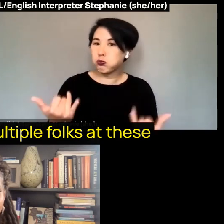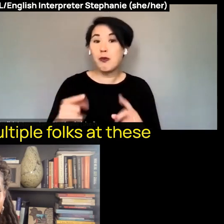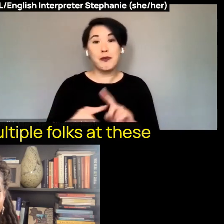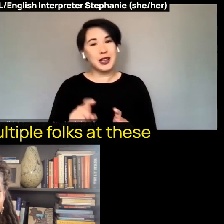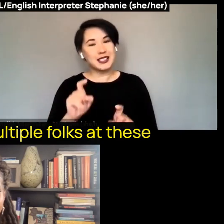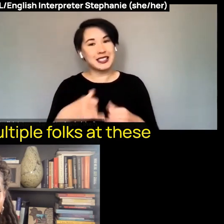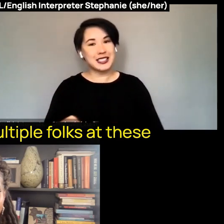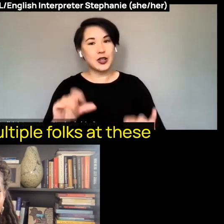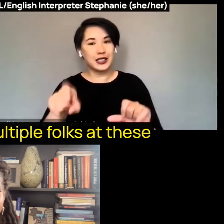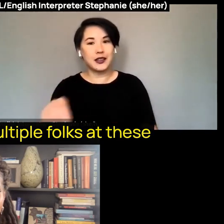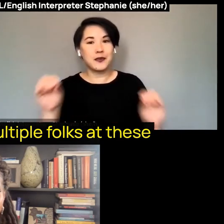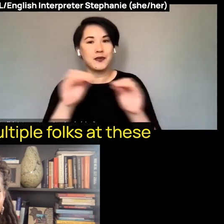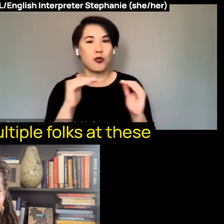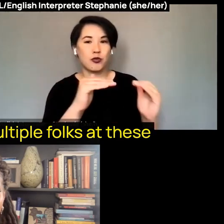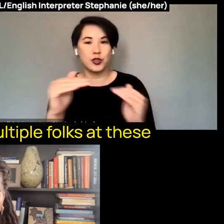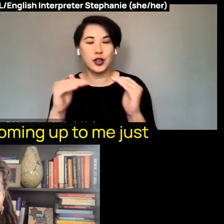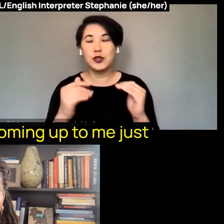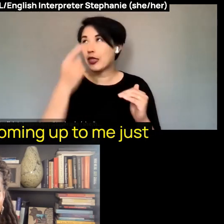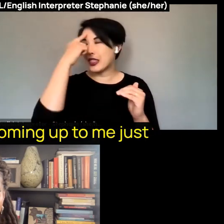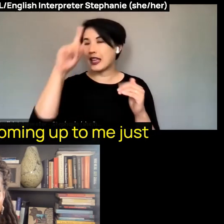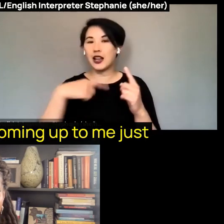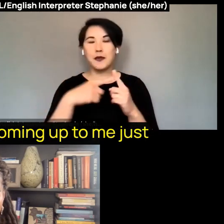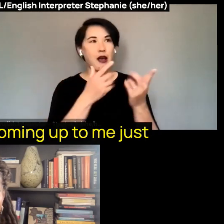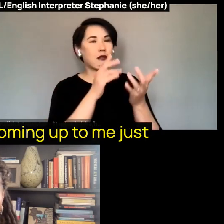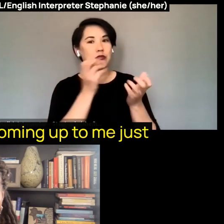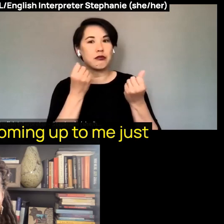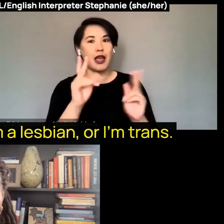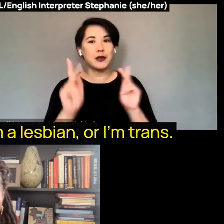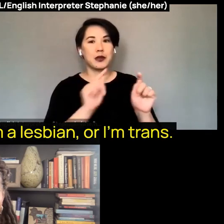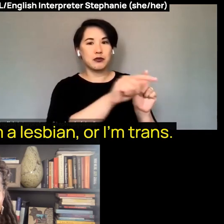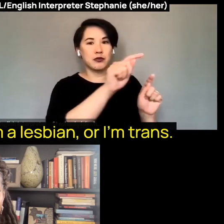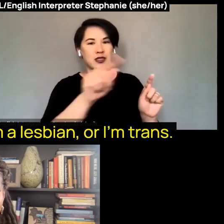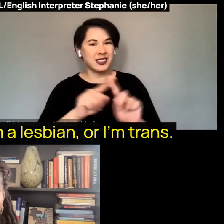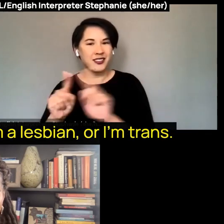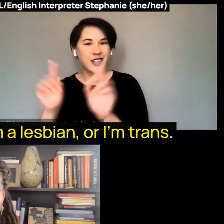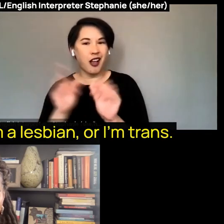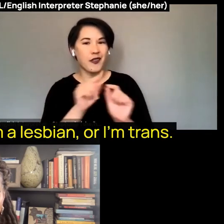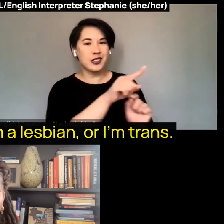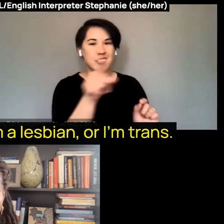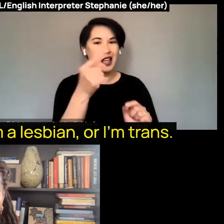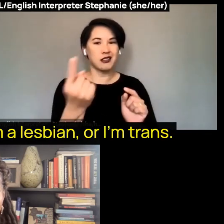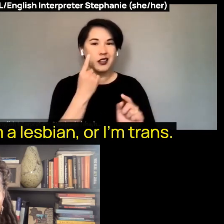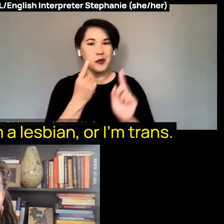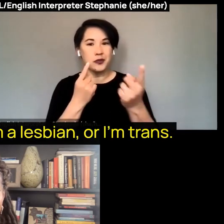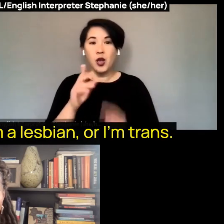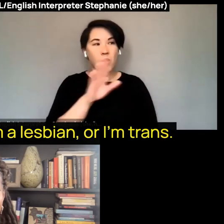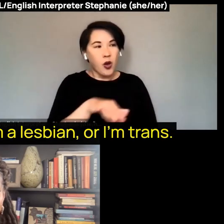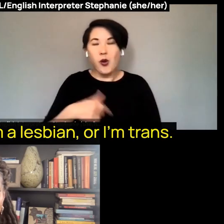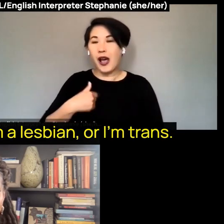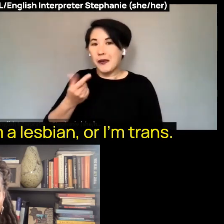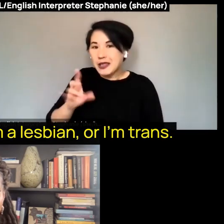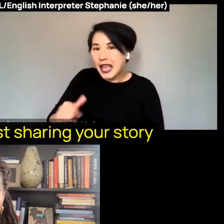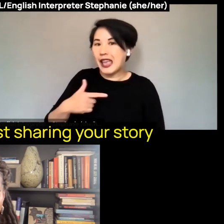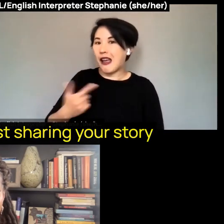And I think about multiple folks at these different conferences coming up to me just saying, "Hey, I am gay," or "I'm a lesbian," or